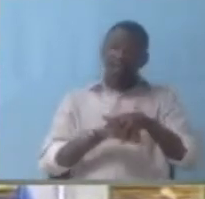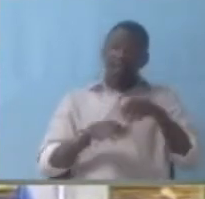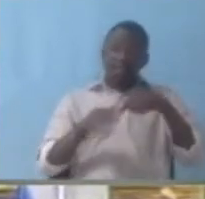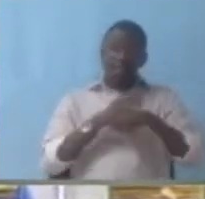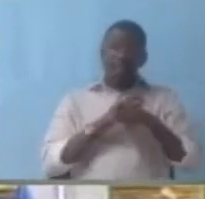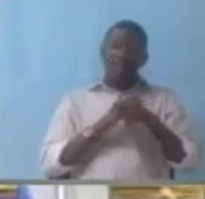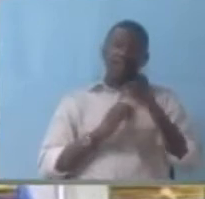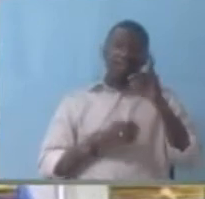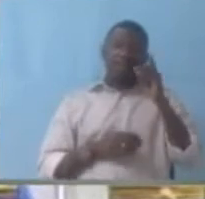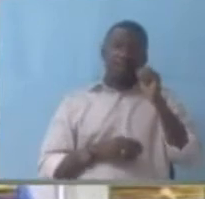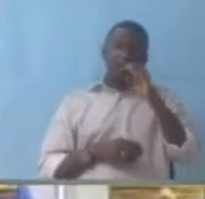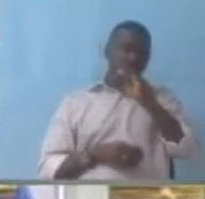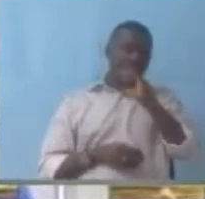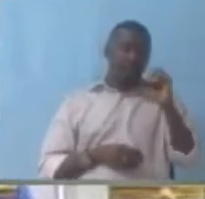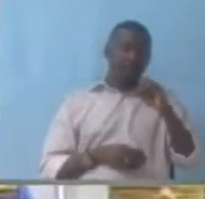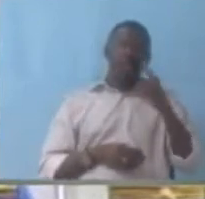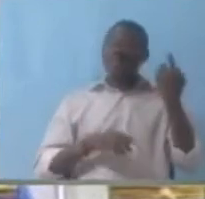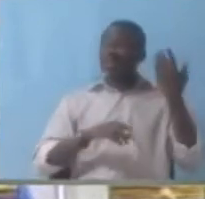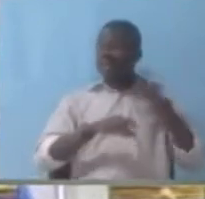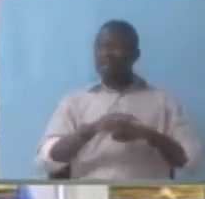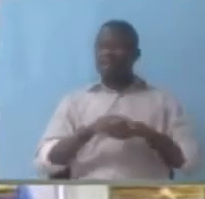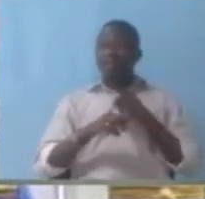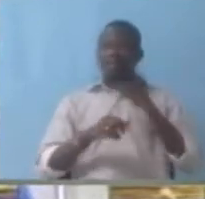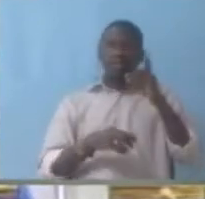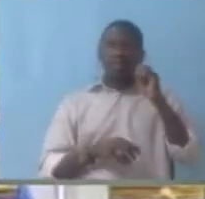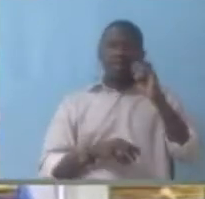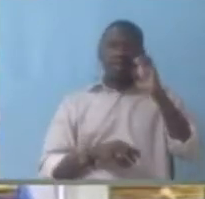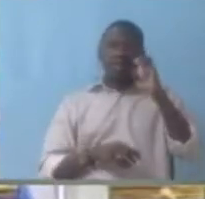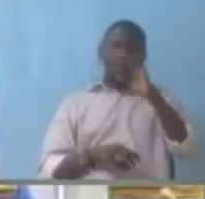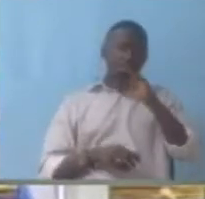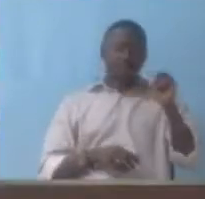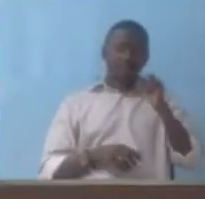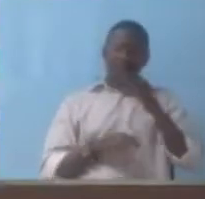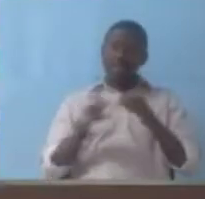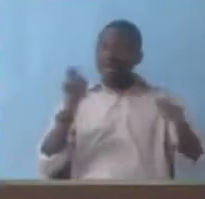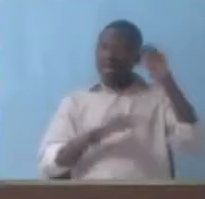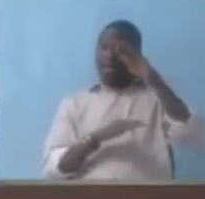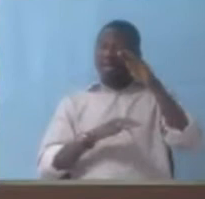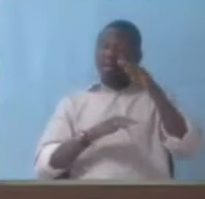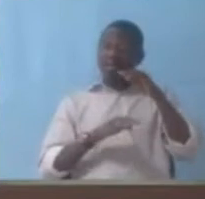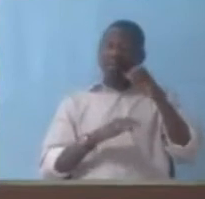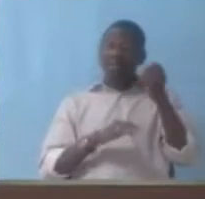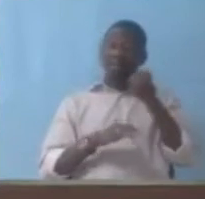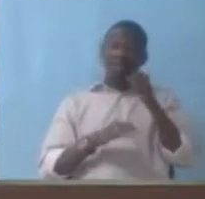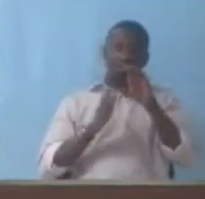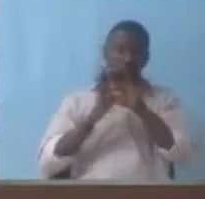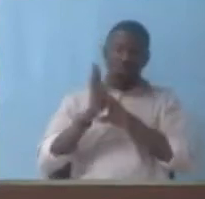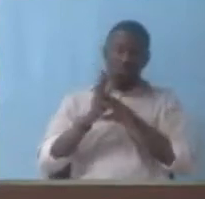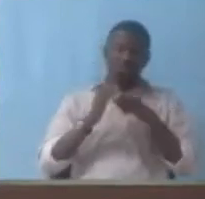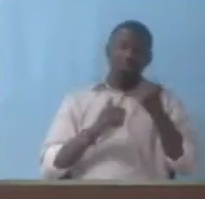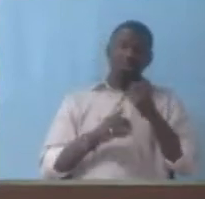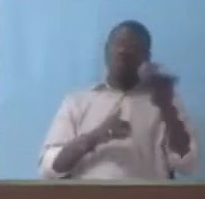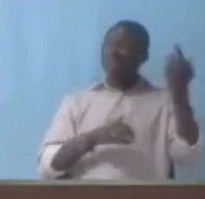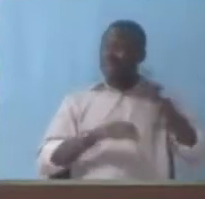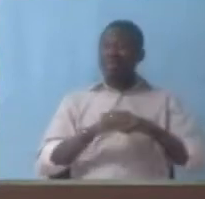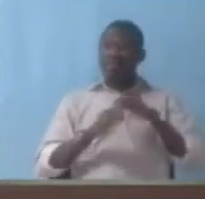supreme to the constitution, then I don't see what the role of the court there is. I'm guided